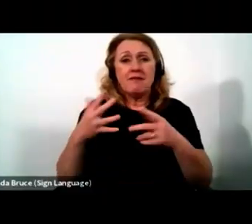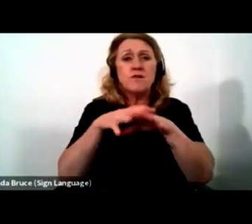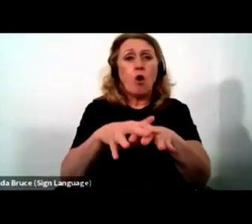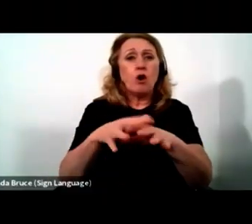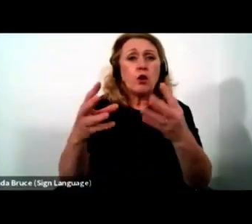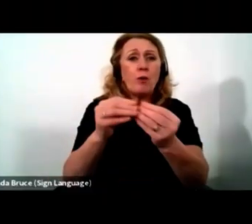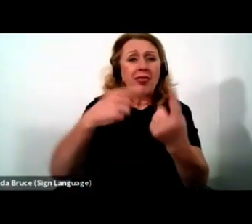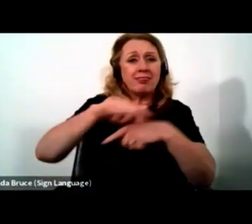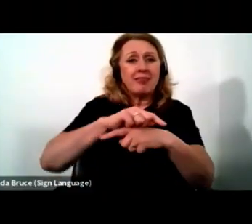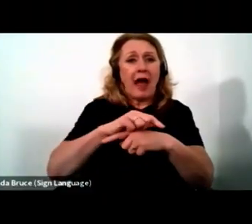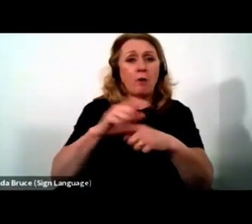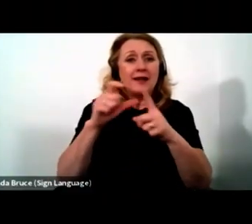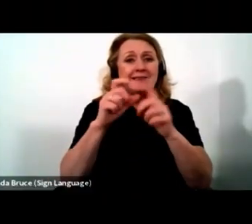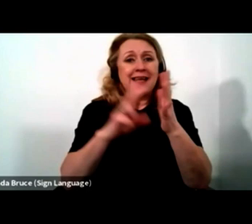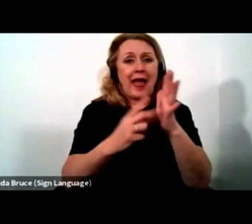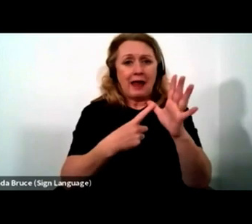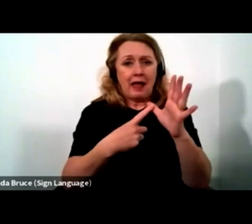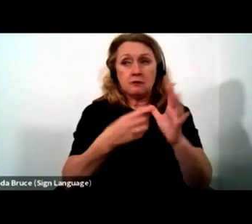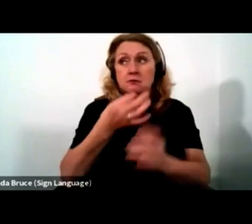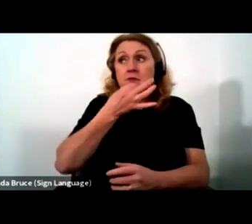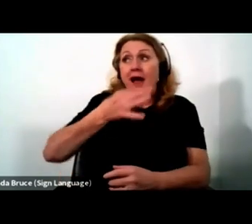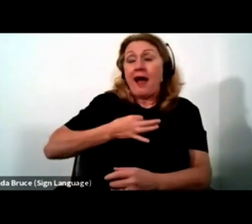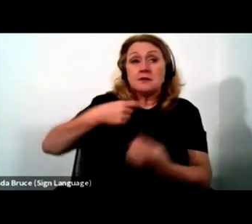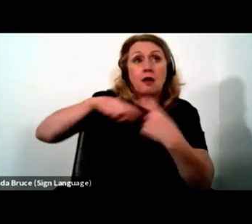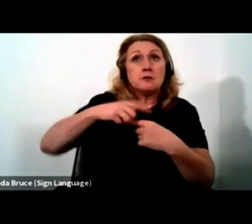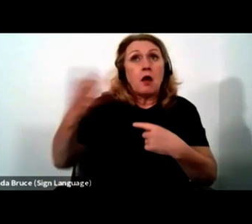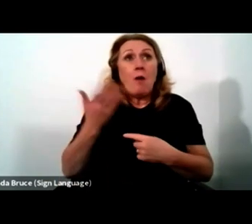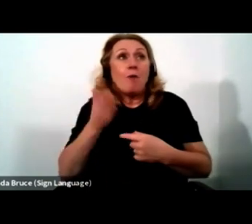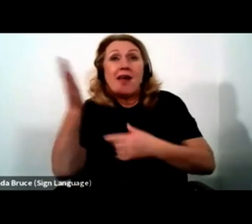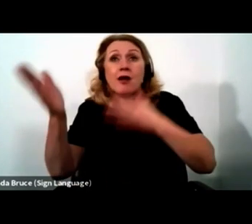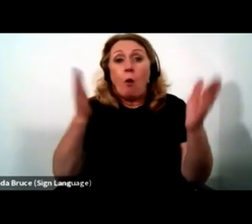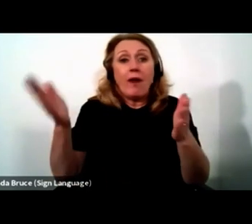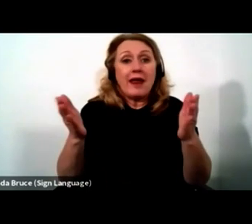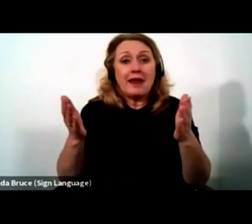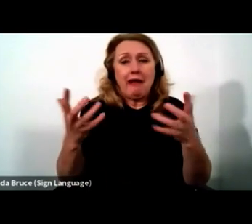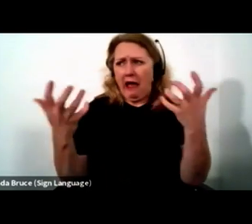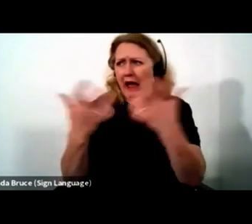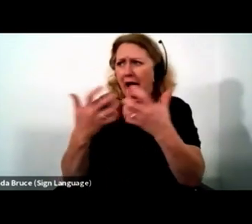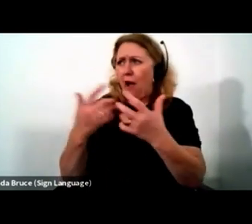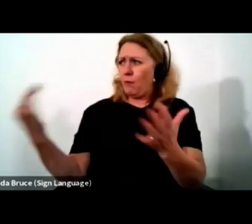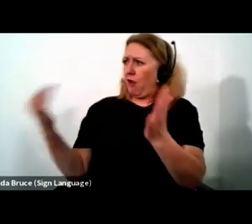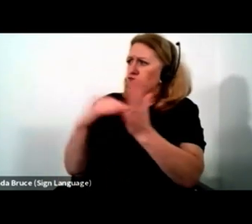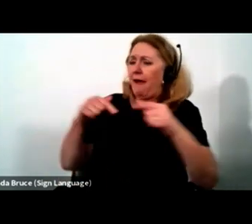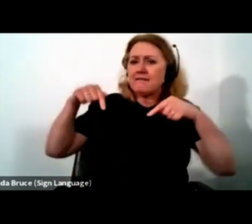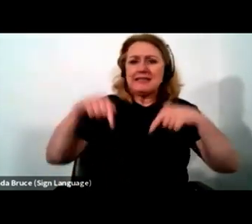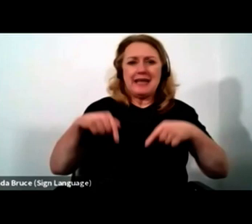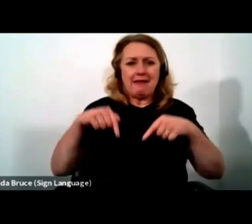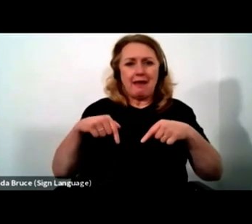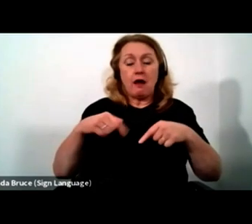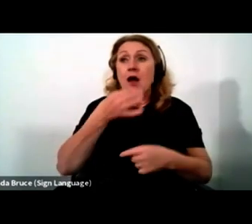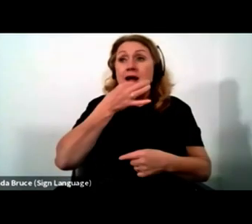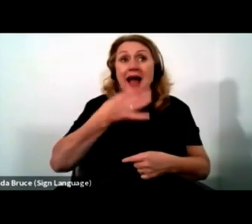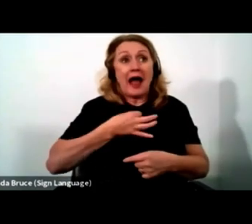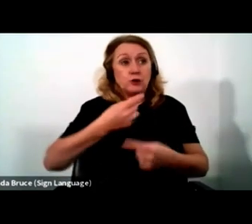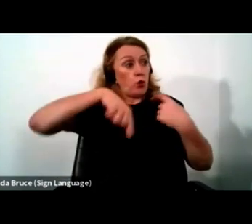own DNA. To ask where we are going is to ask how we have arrived here. To ask